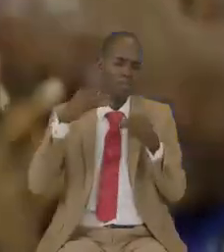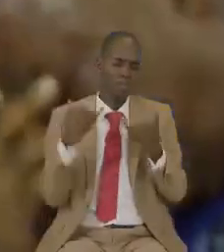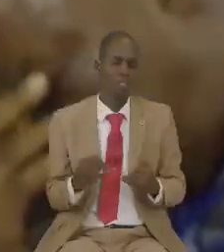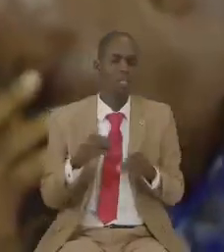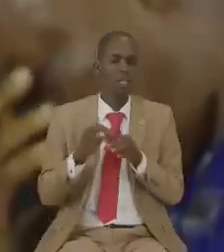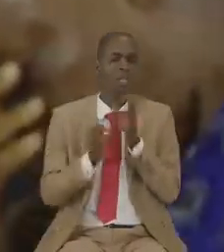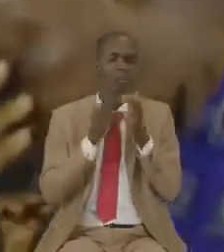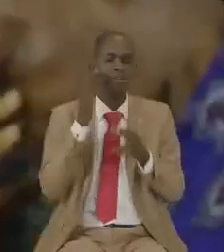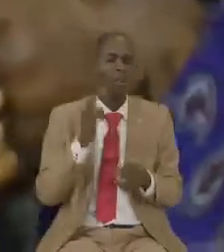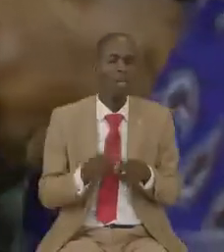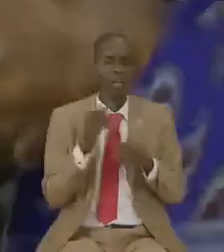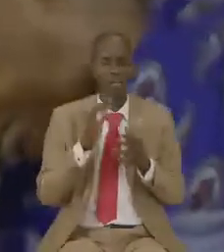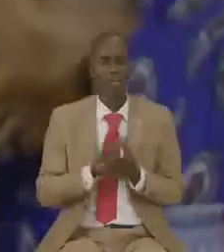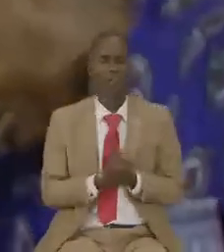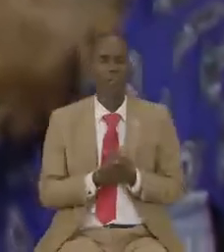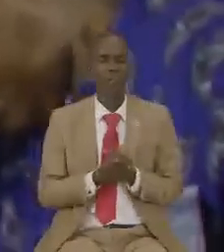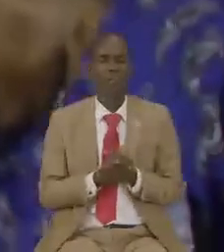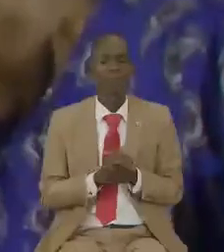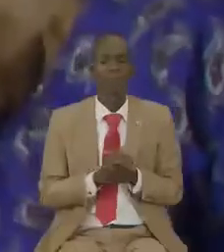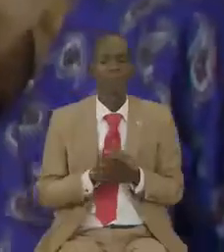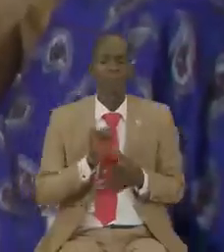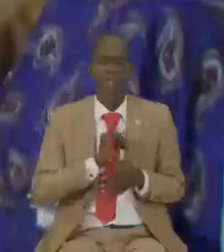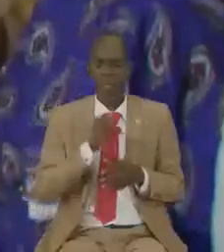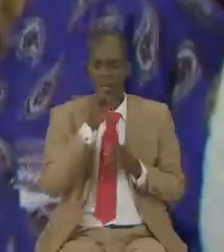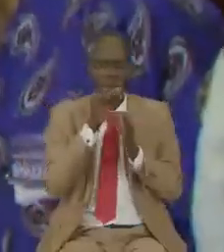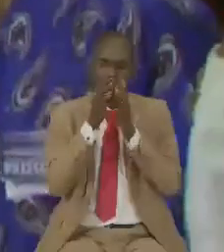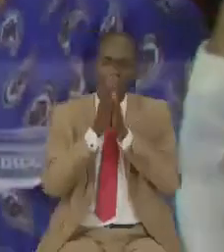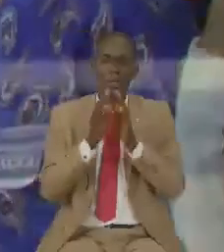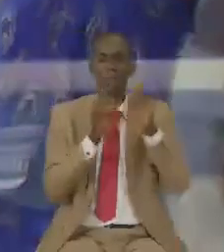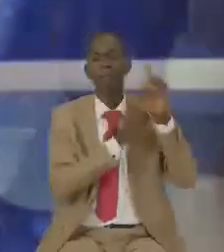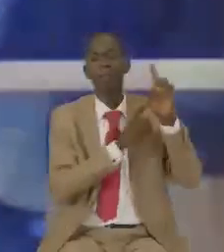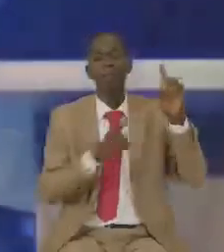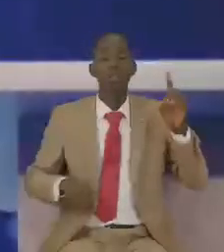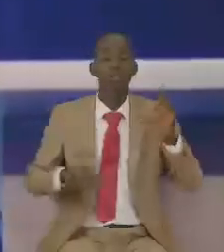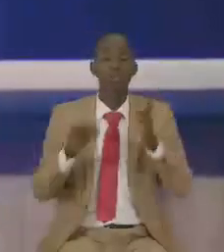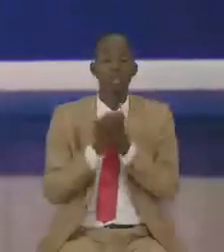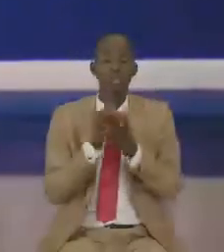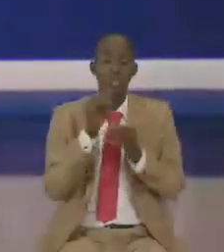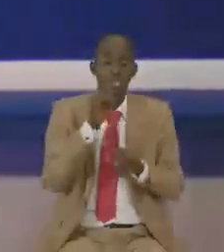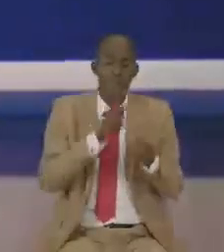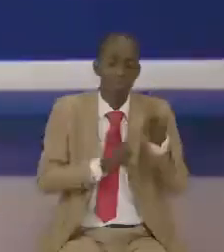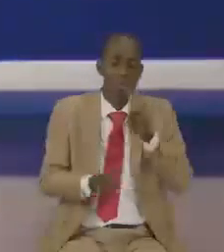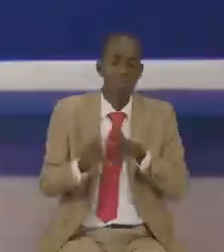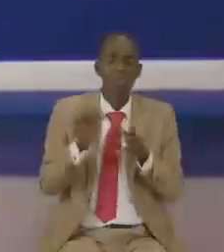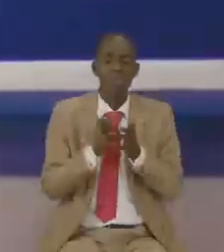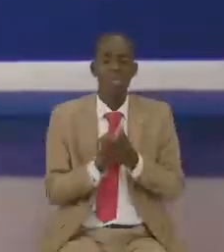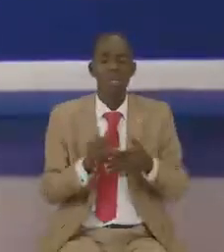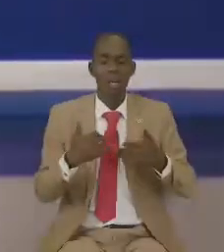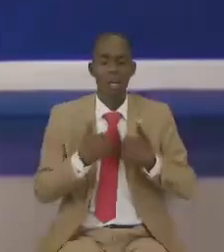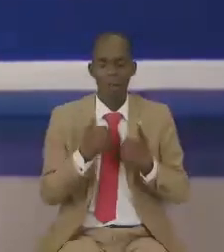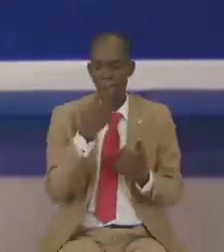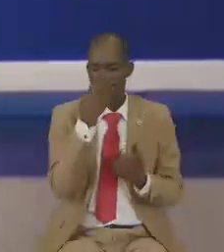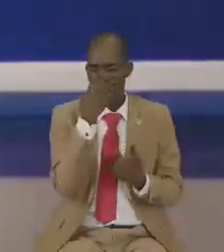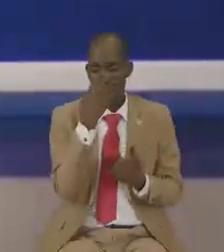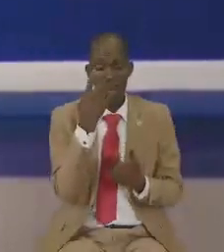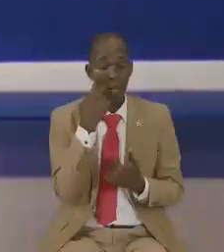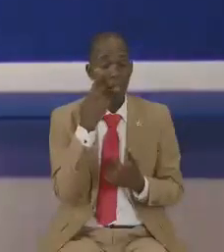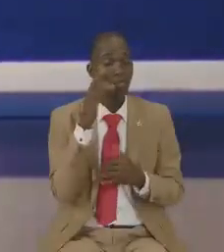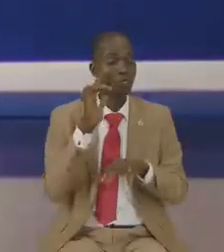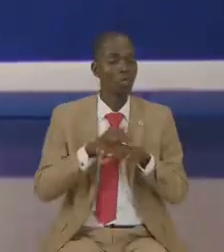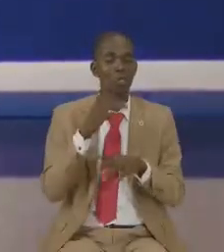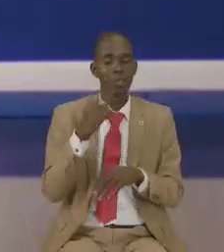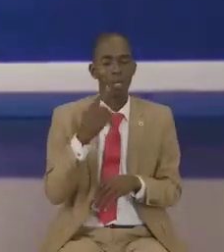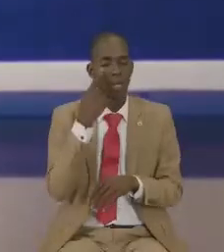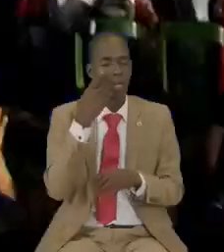Jesus' name. I'm asking, Lord, that the people that have blind eyes, touch their eyes